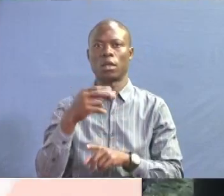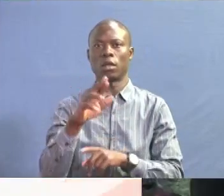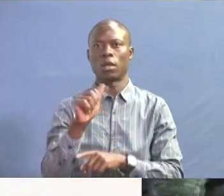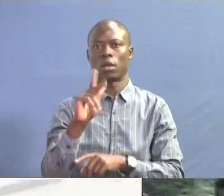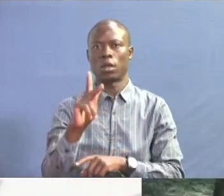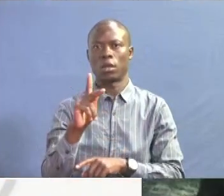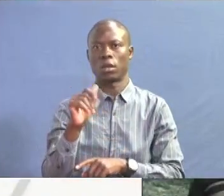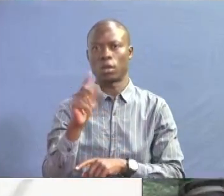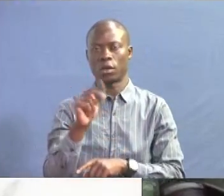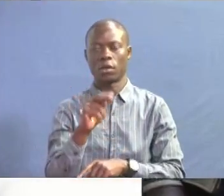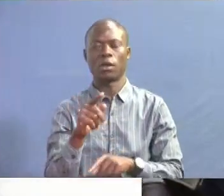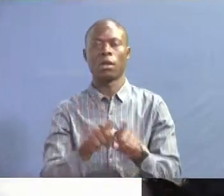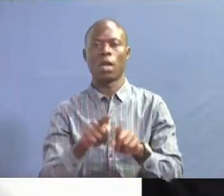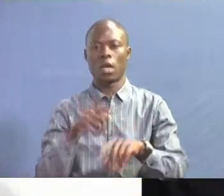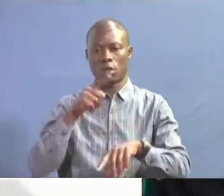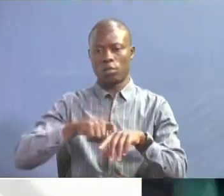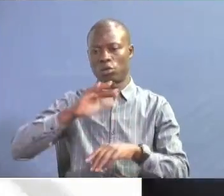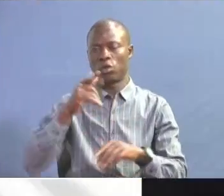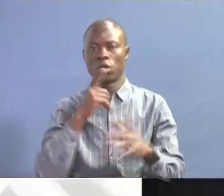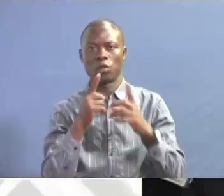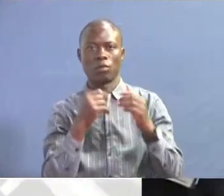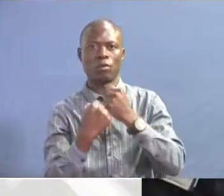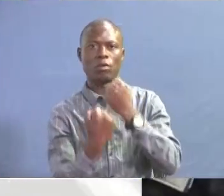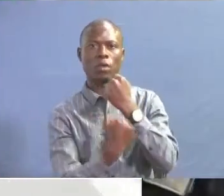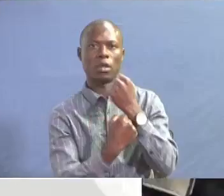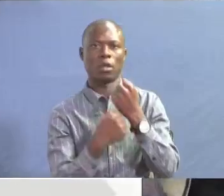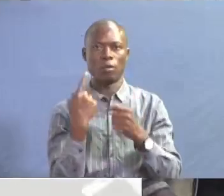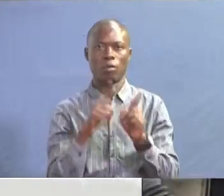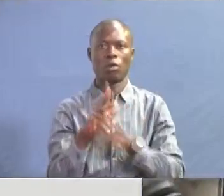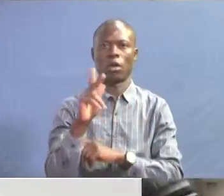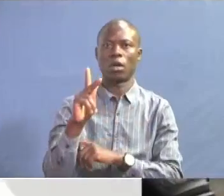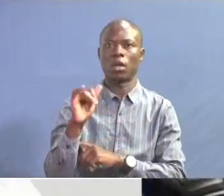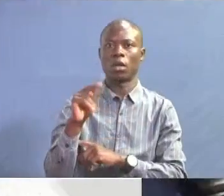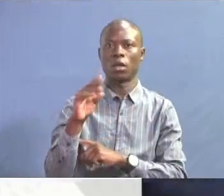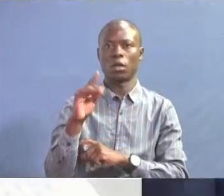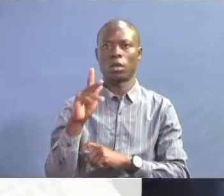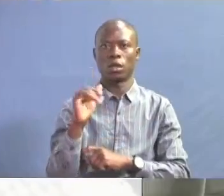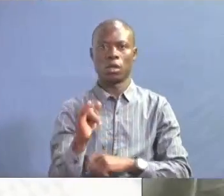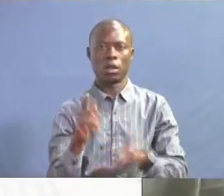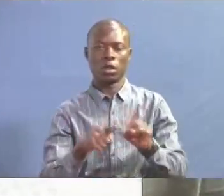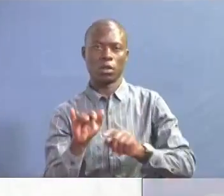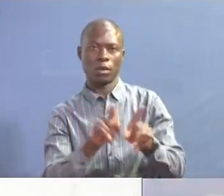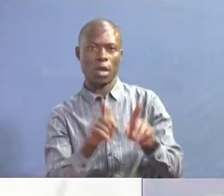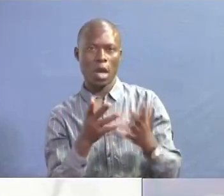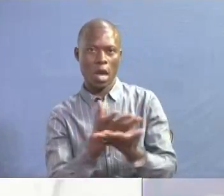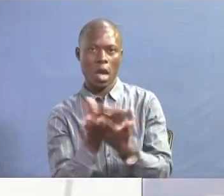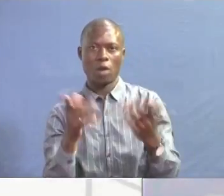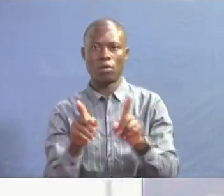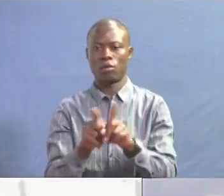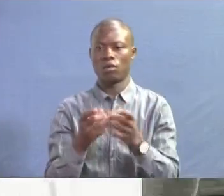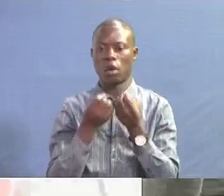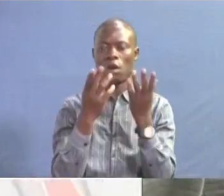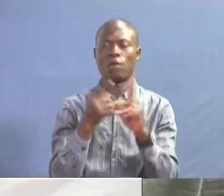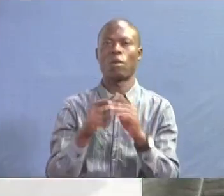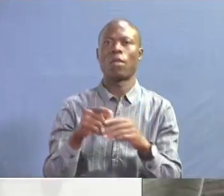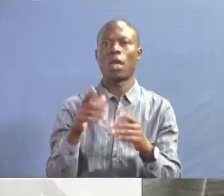an event in Embu town, affirmed their support for Kindiki, citing his national prominence as a crucial asset for advancing the